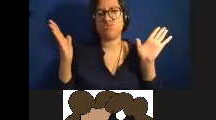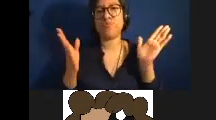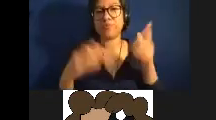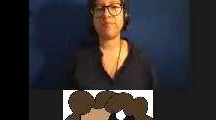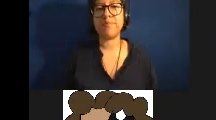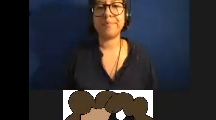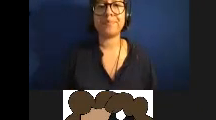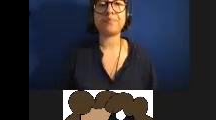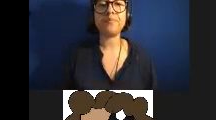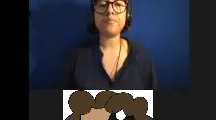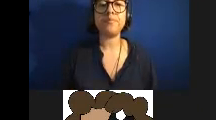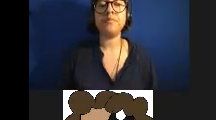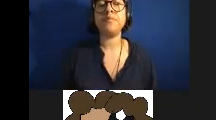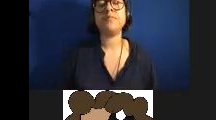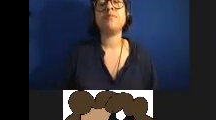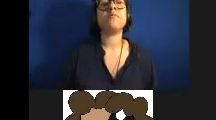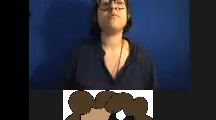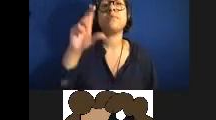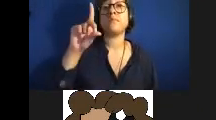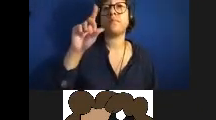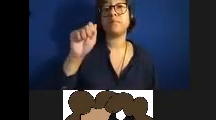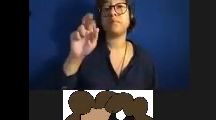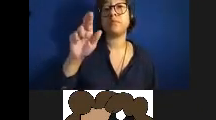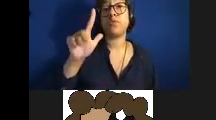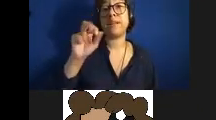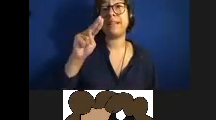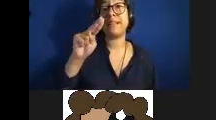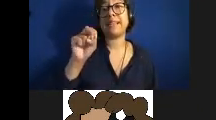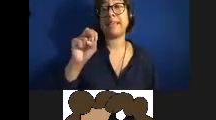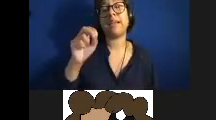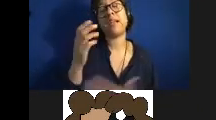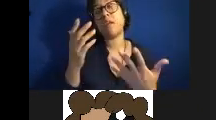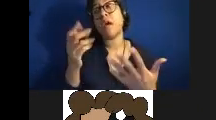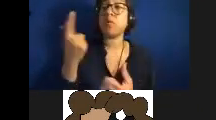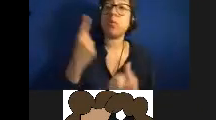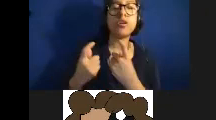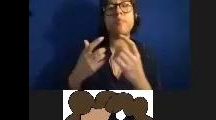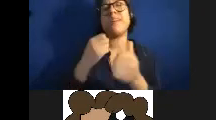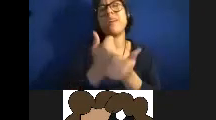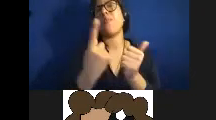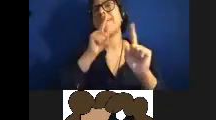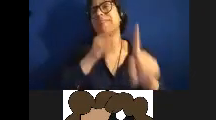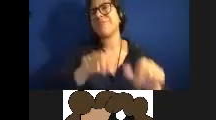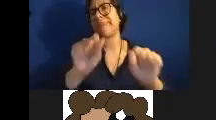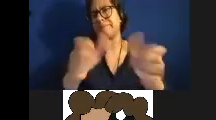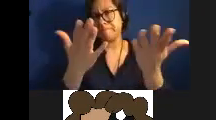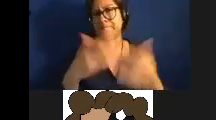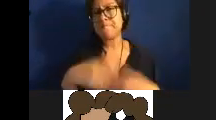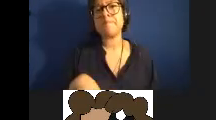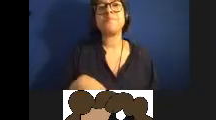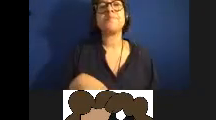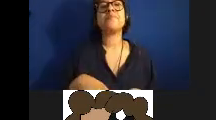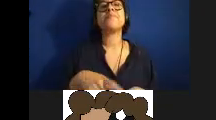We have Darlene, we've got another question, or anybody could take this. We've got a question that says,